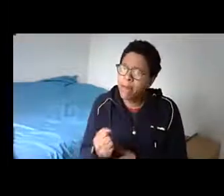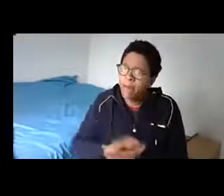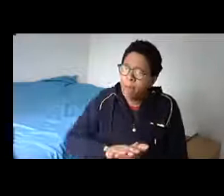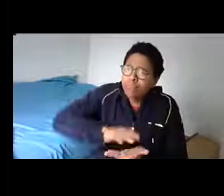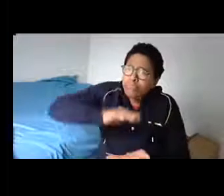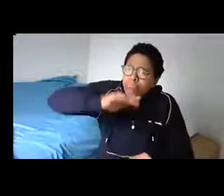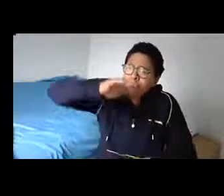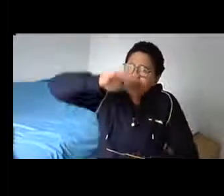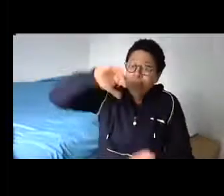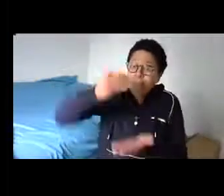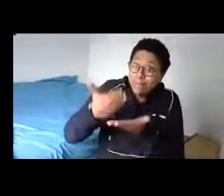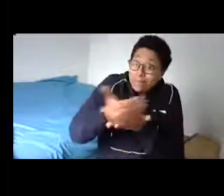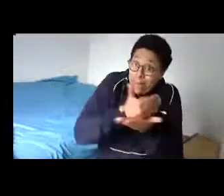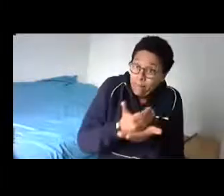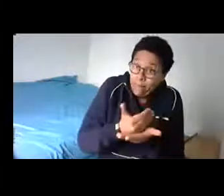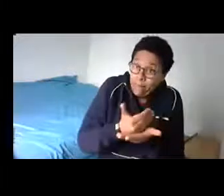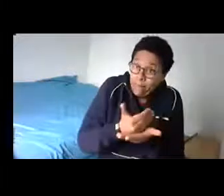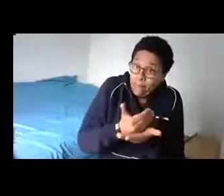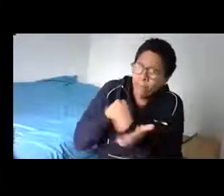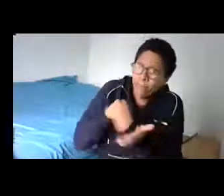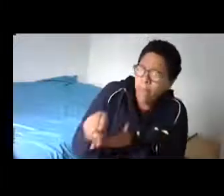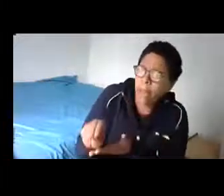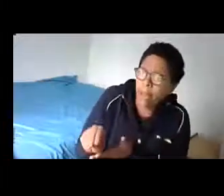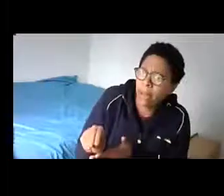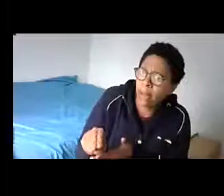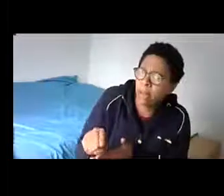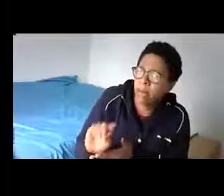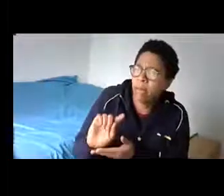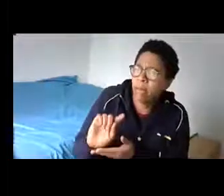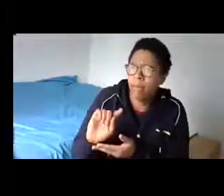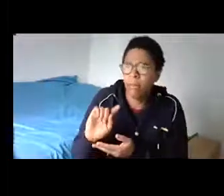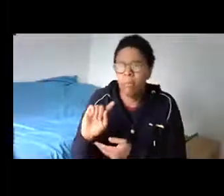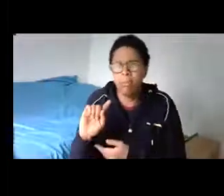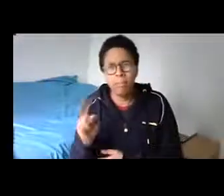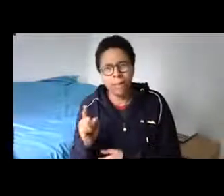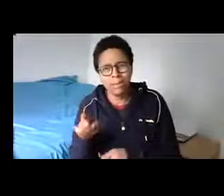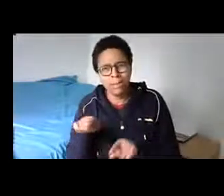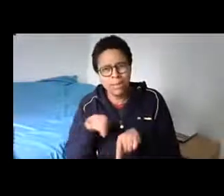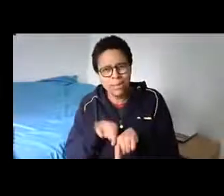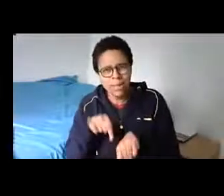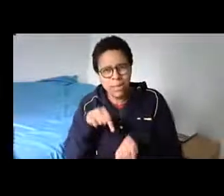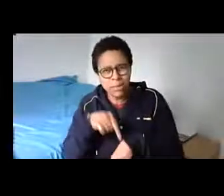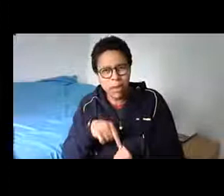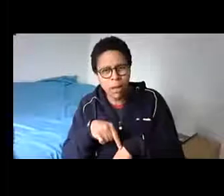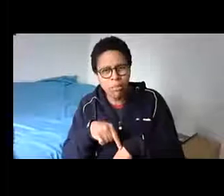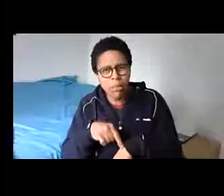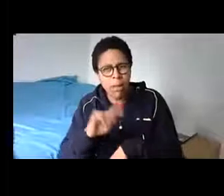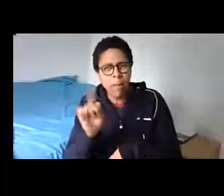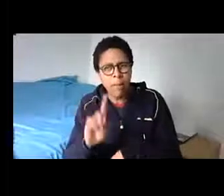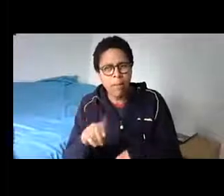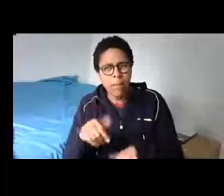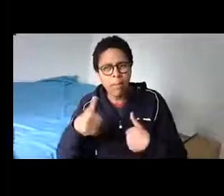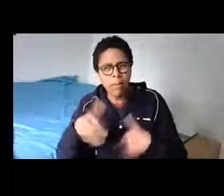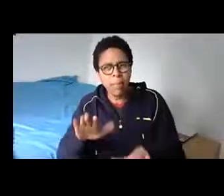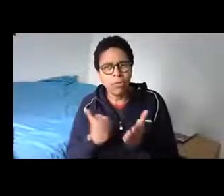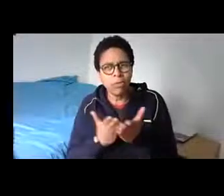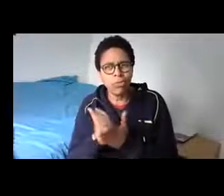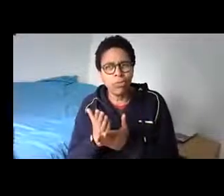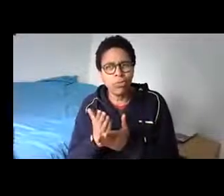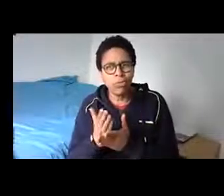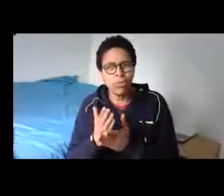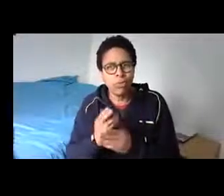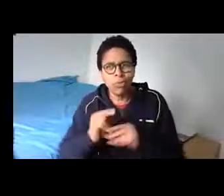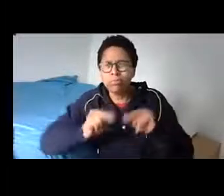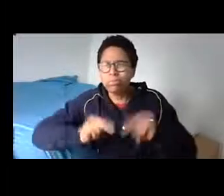for their care, but on the other side, it targets people who are already on means tested benefits and makes